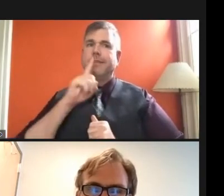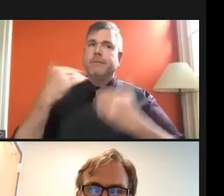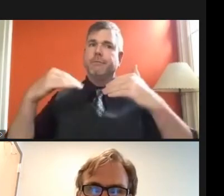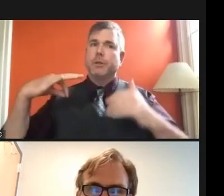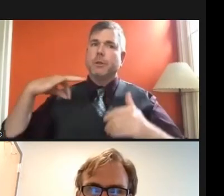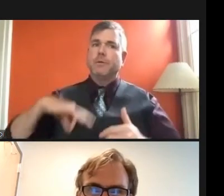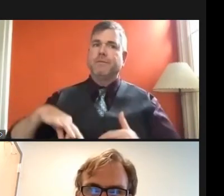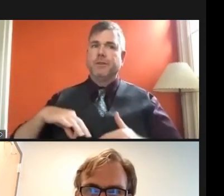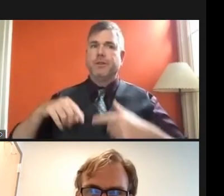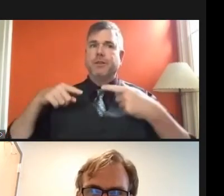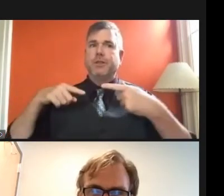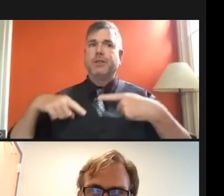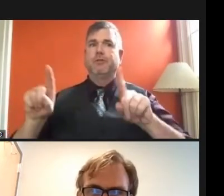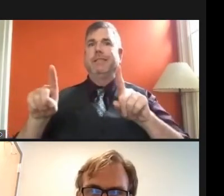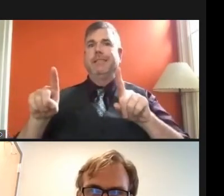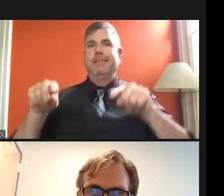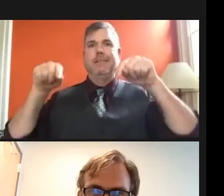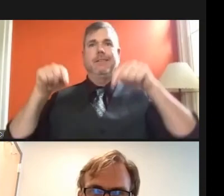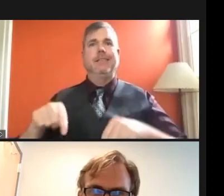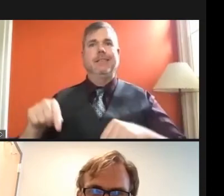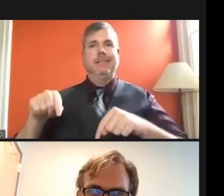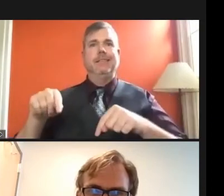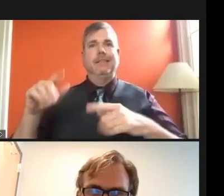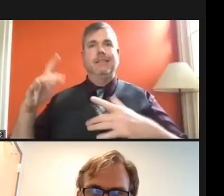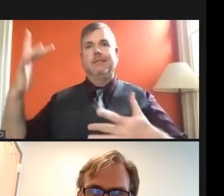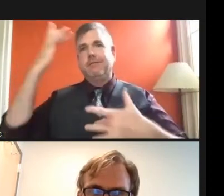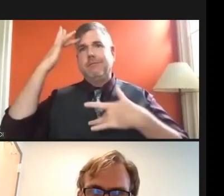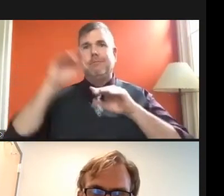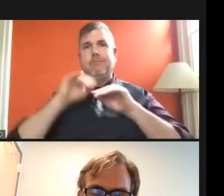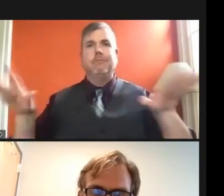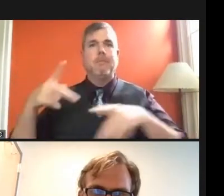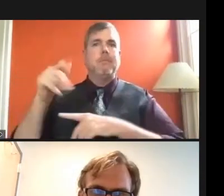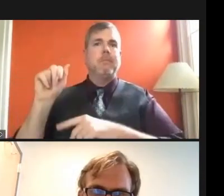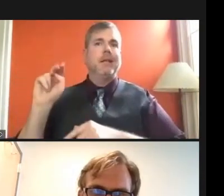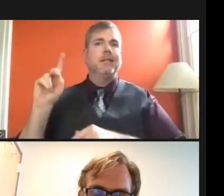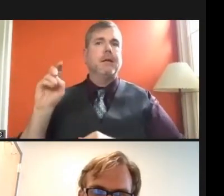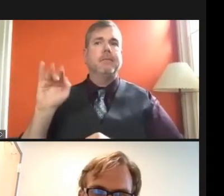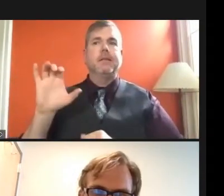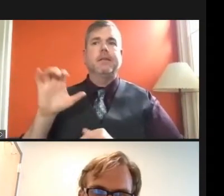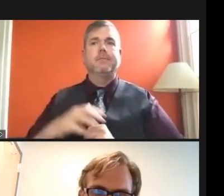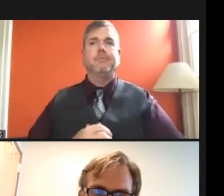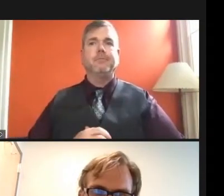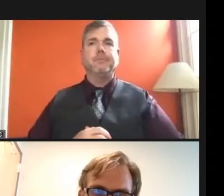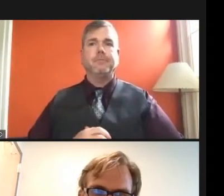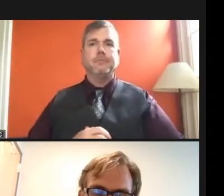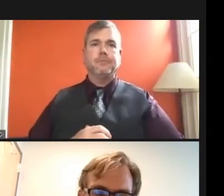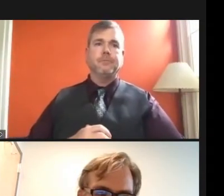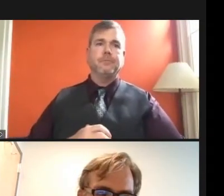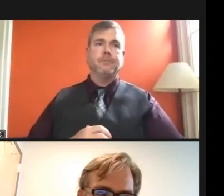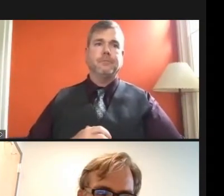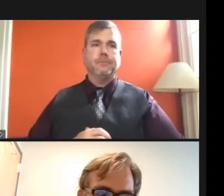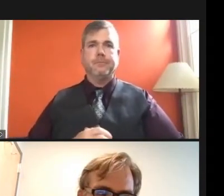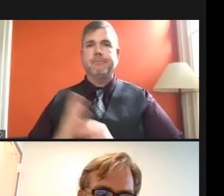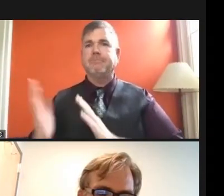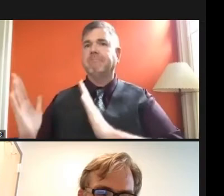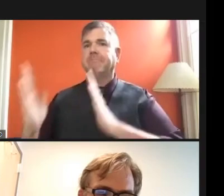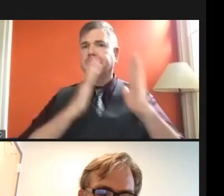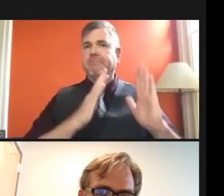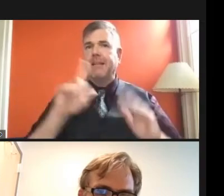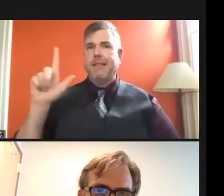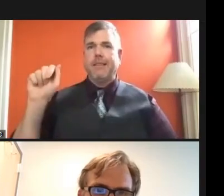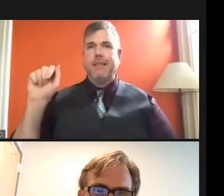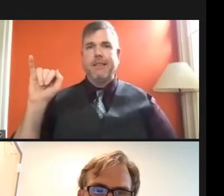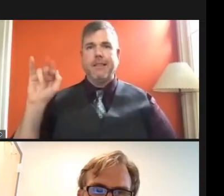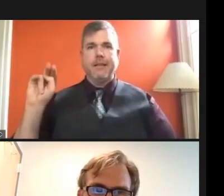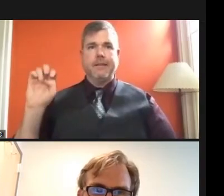Great, thank you for adding that on. So with testing comes contact tracing, and we know